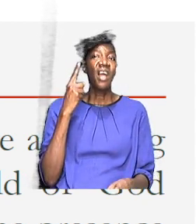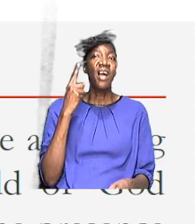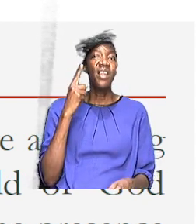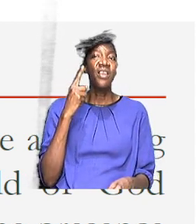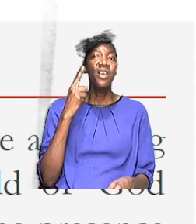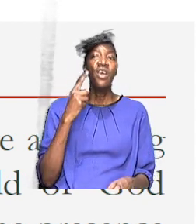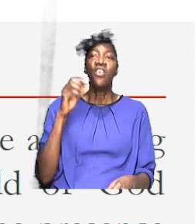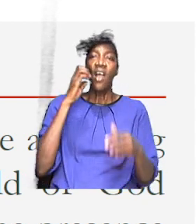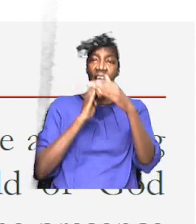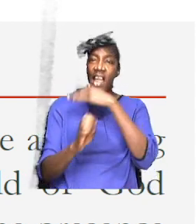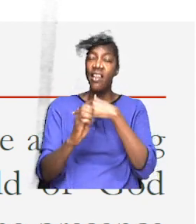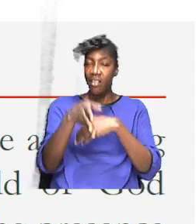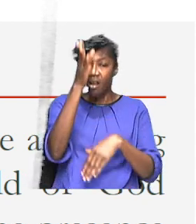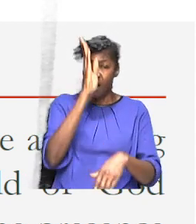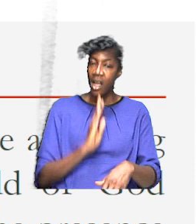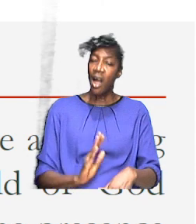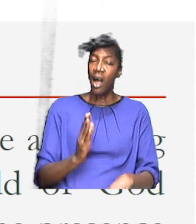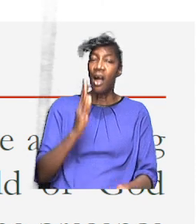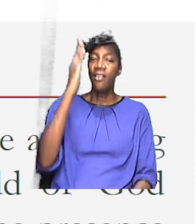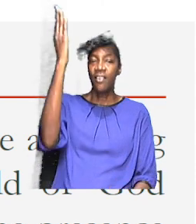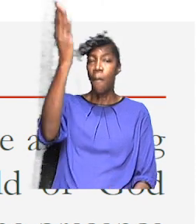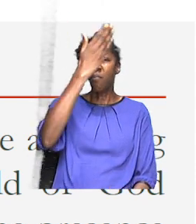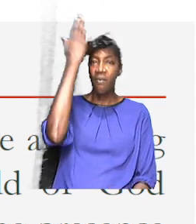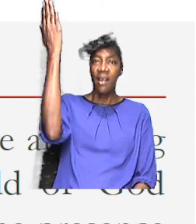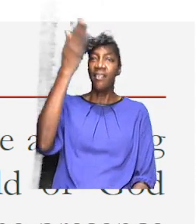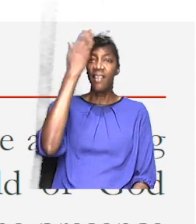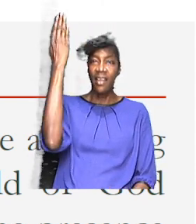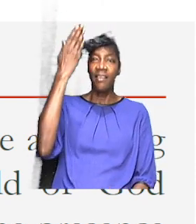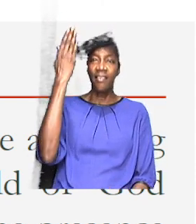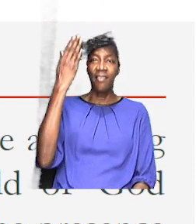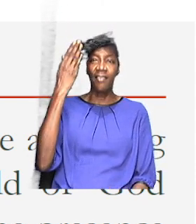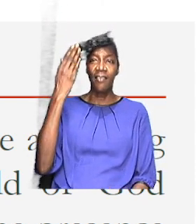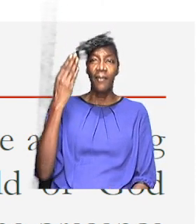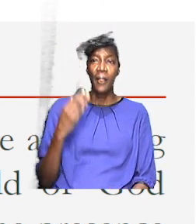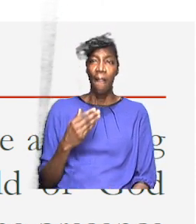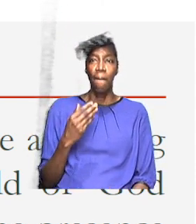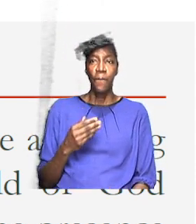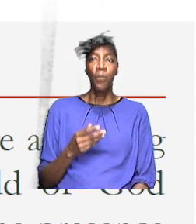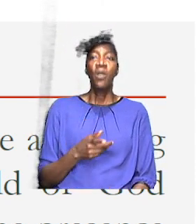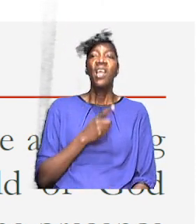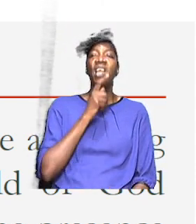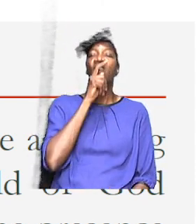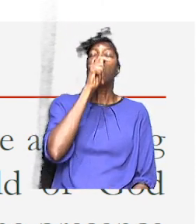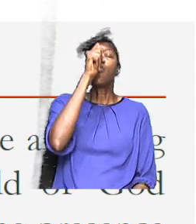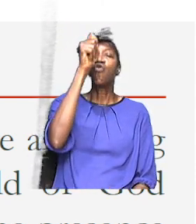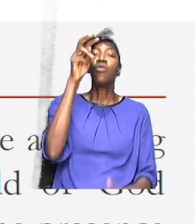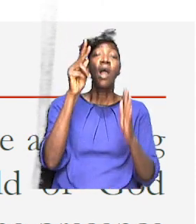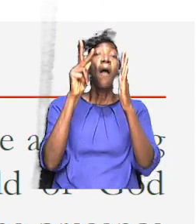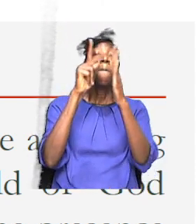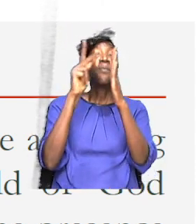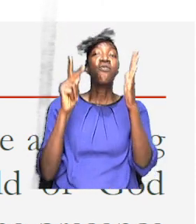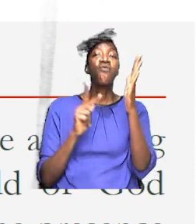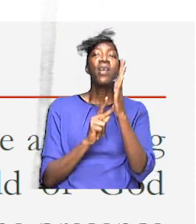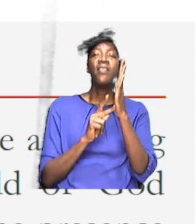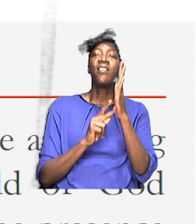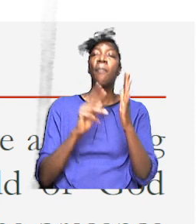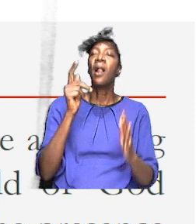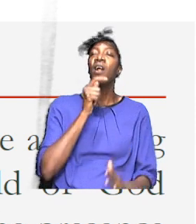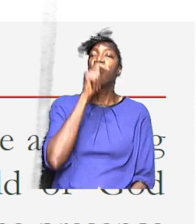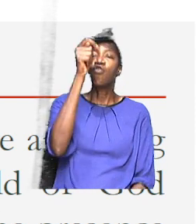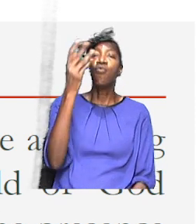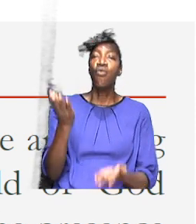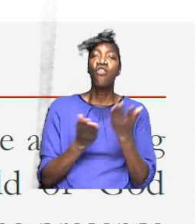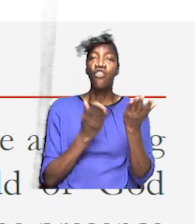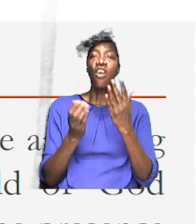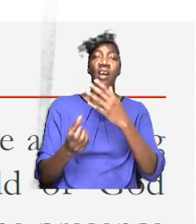these principles. And when I talk about a principle is a fundamental truth that serves as the foundation